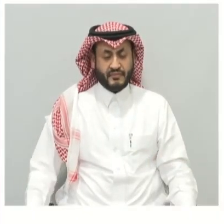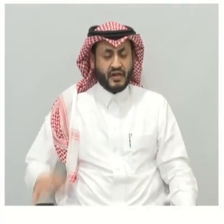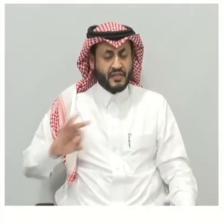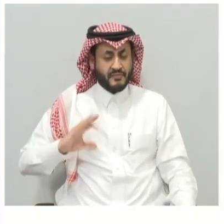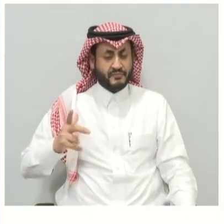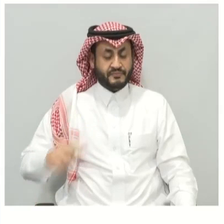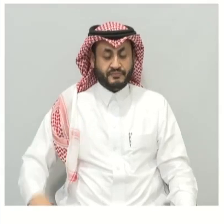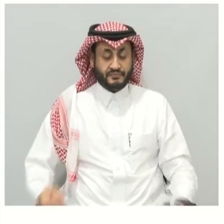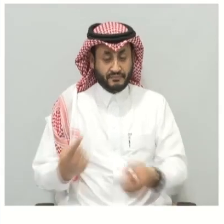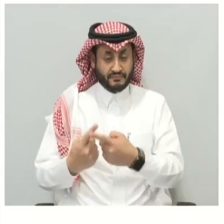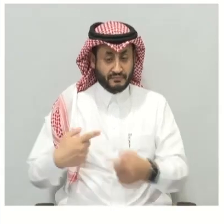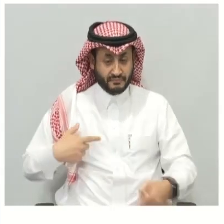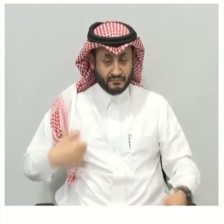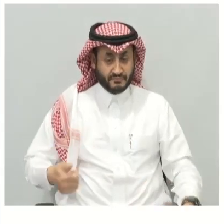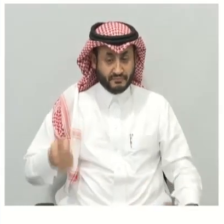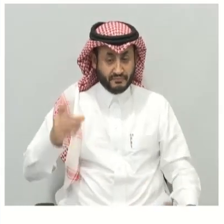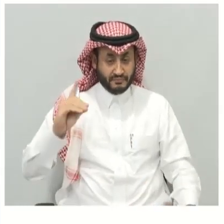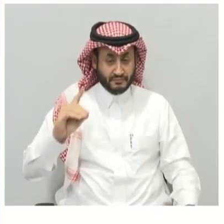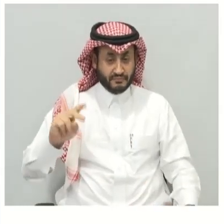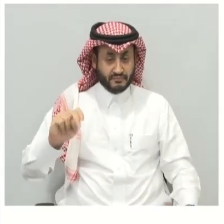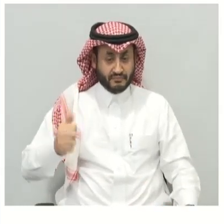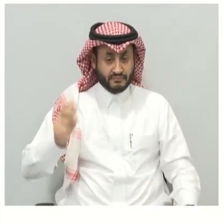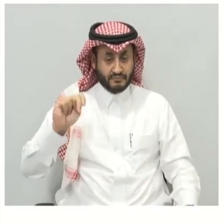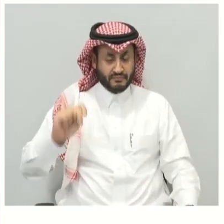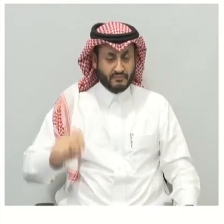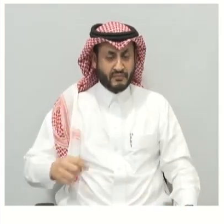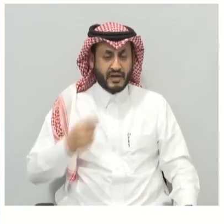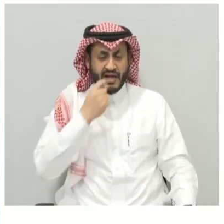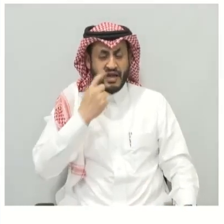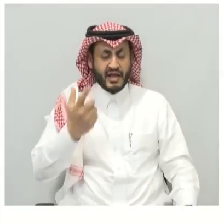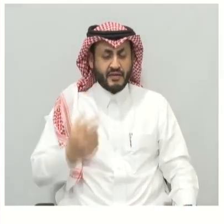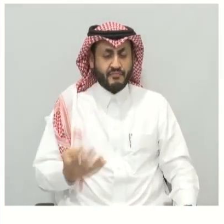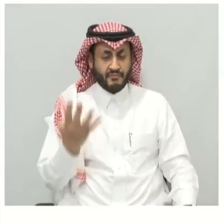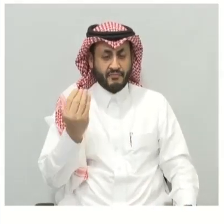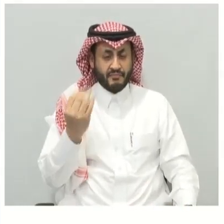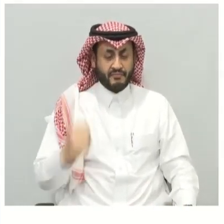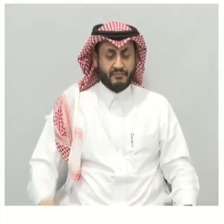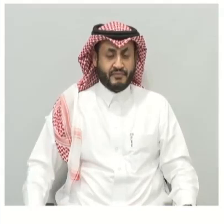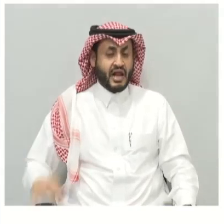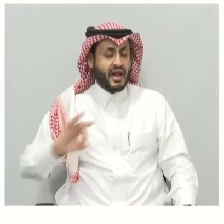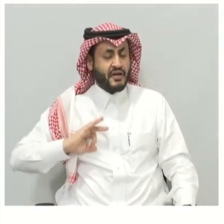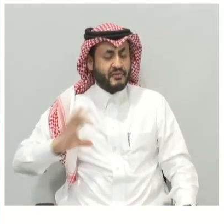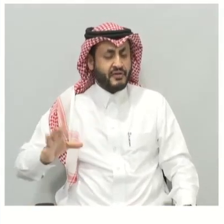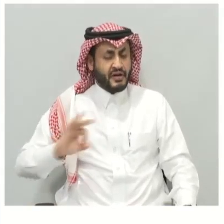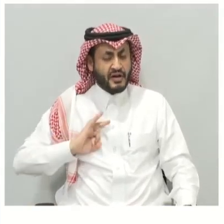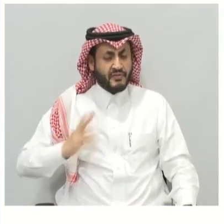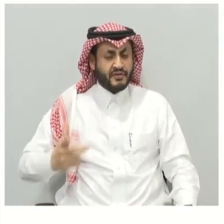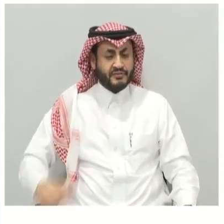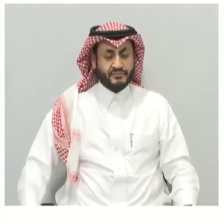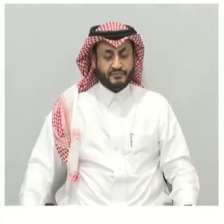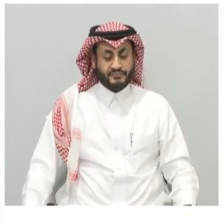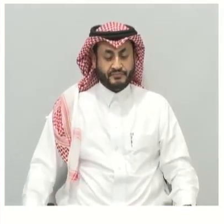the first one name is Adnan. He is 14 years old. His interest, the things that he